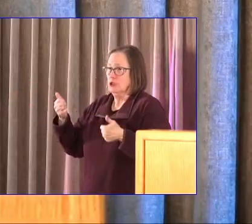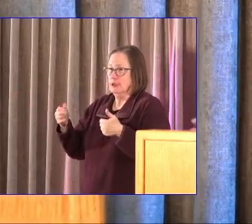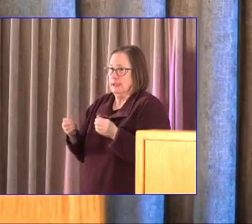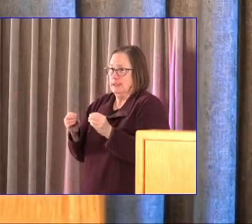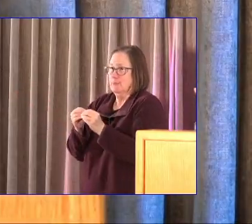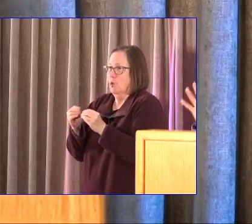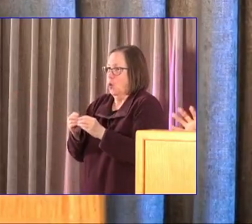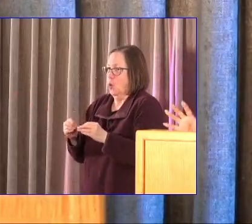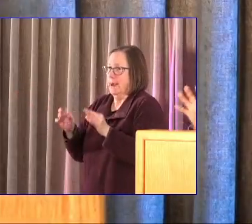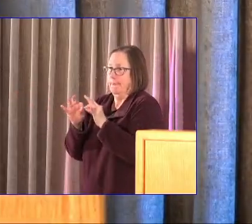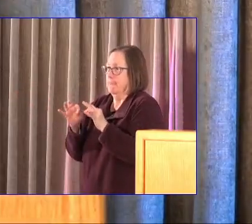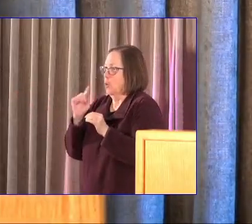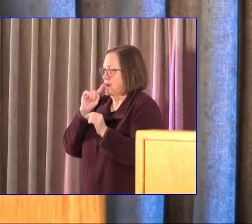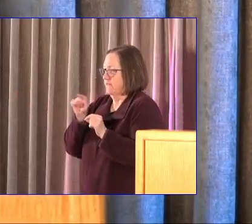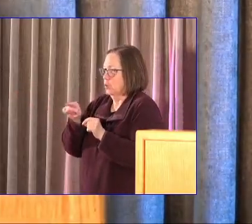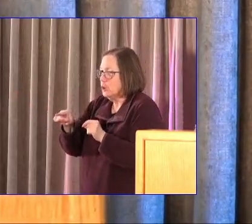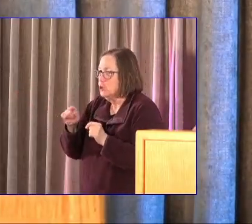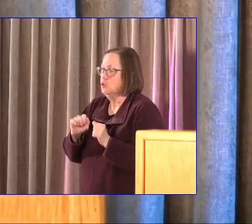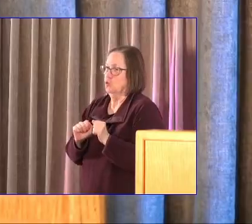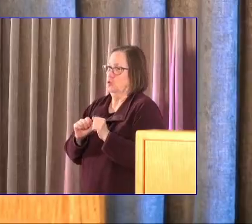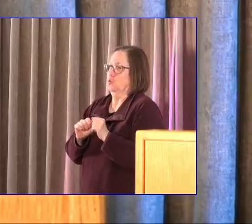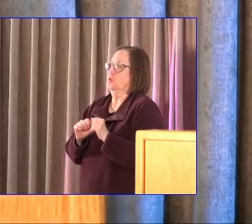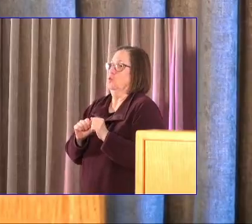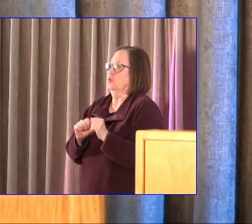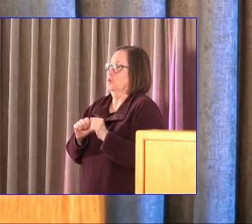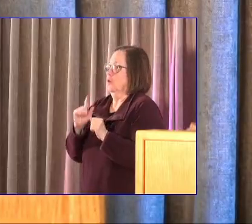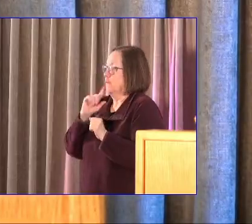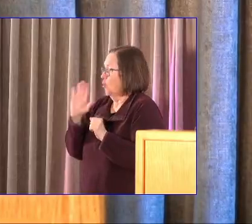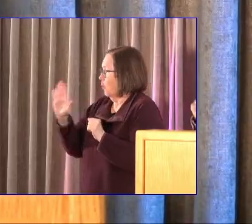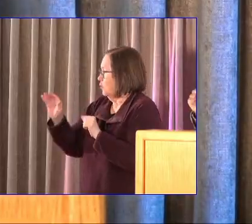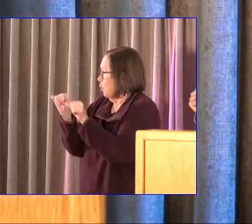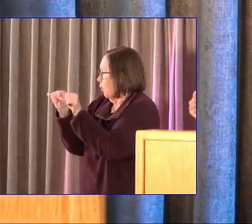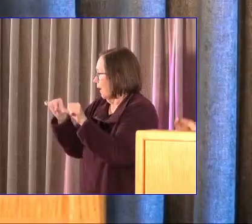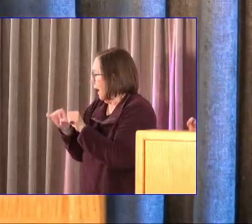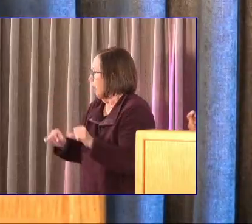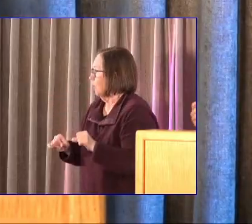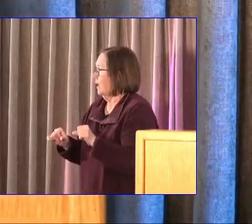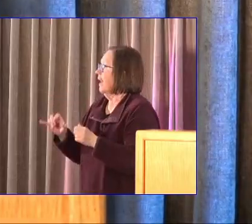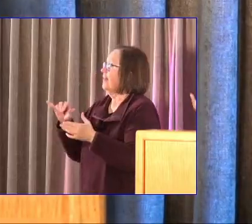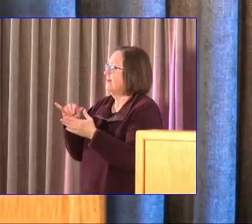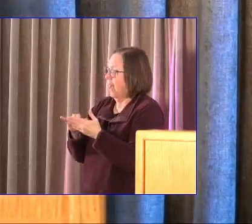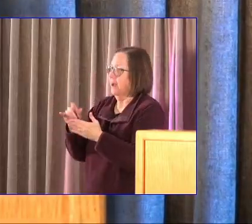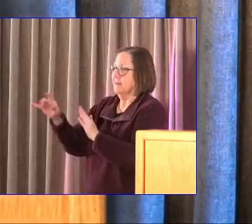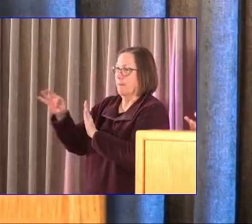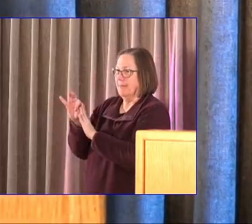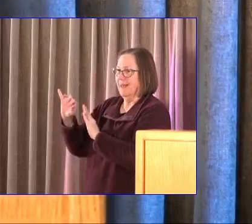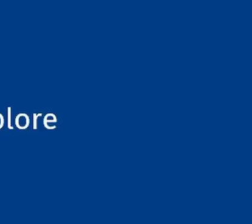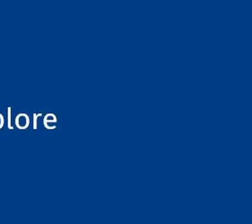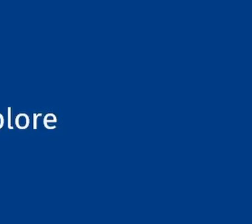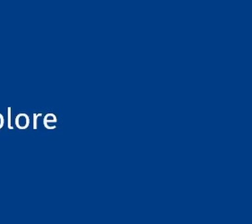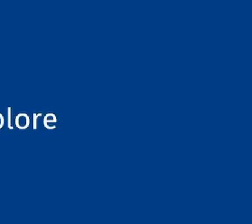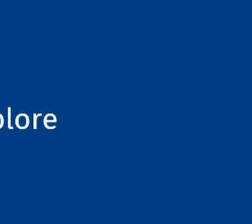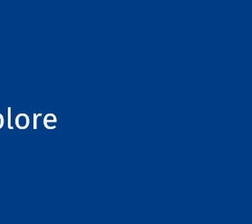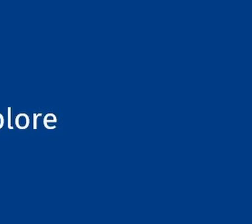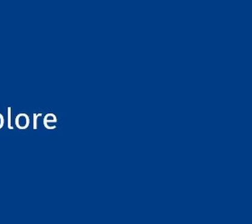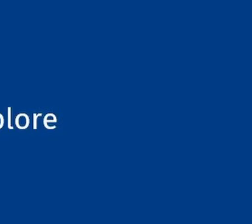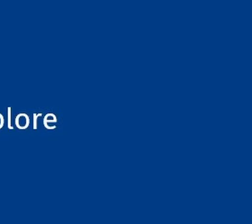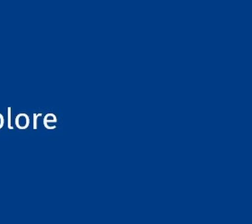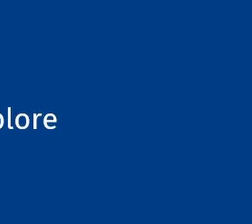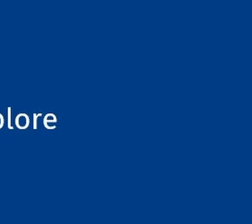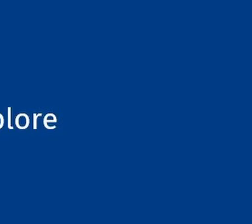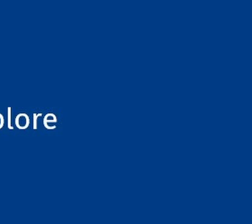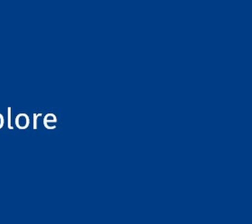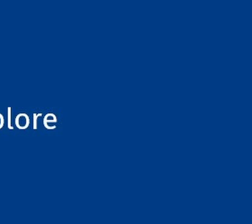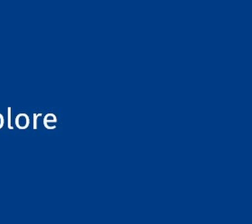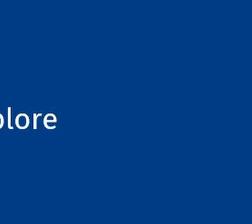there. And you work to your bones in creating that particular environment of equity or inclusion. One of the things that I